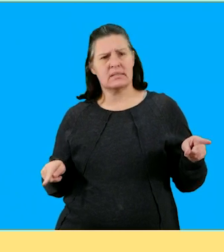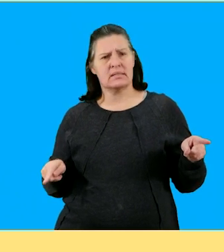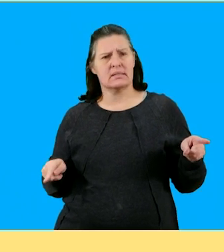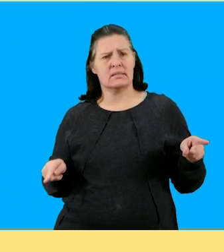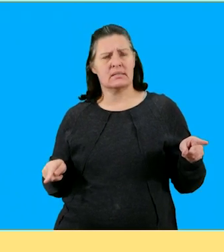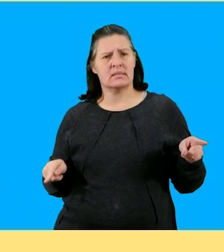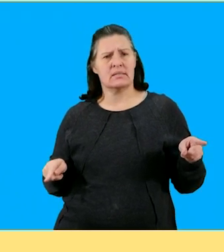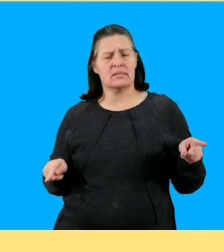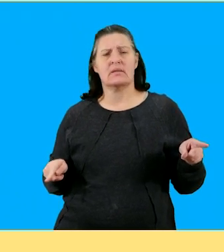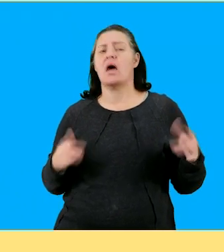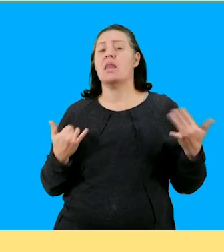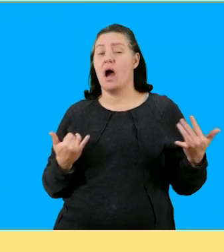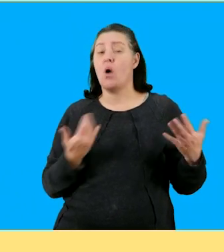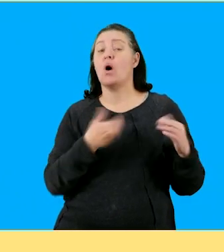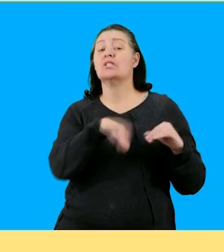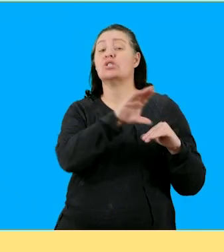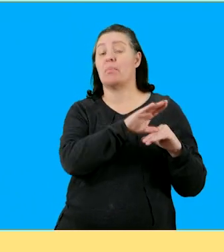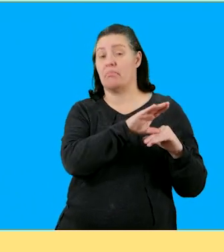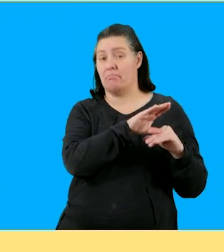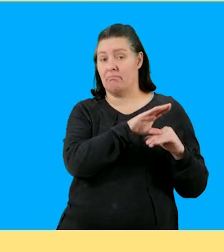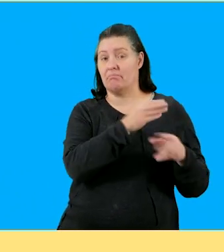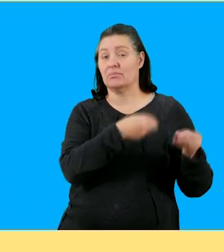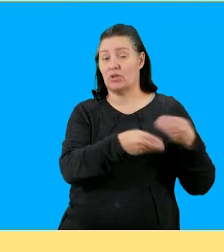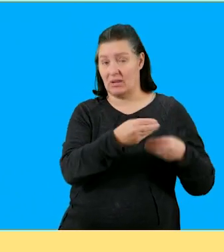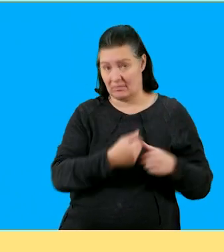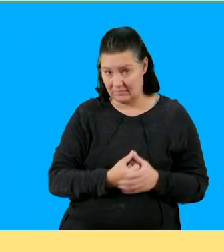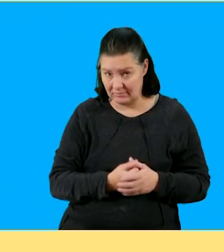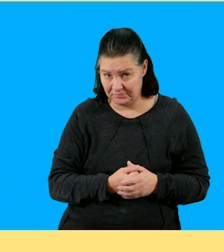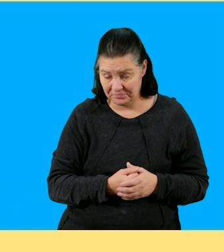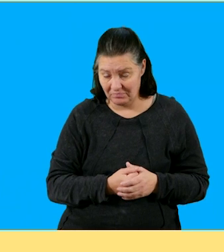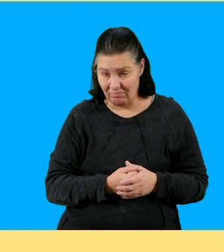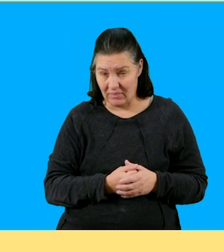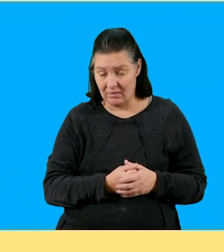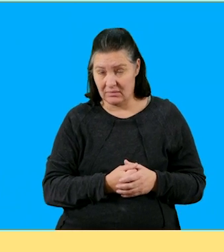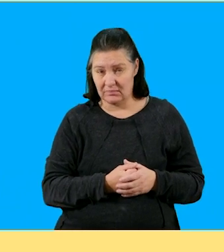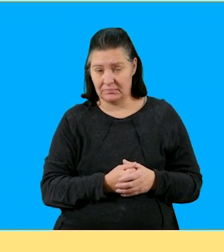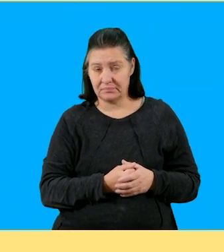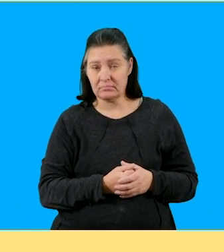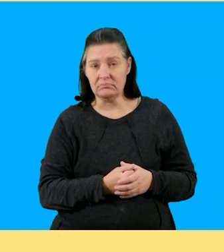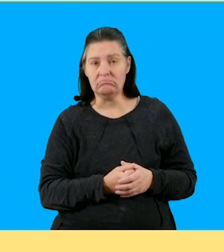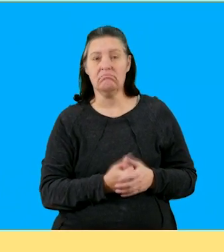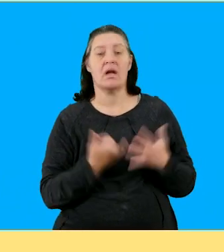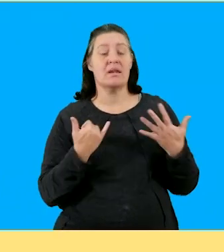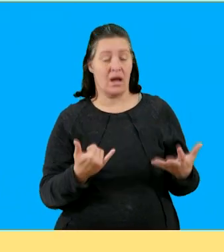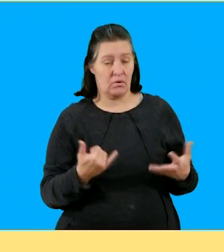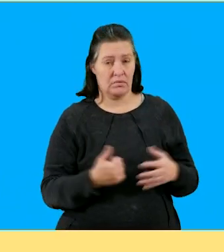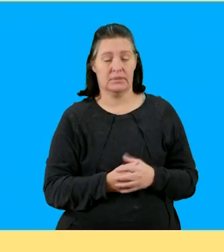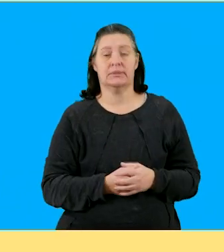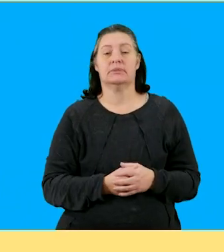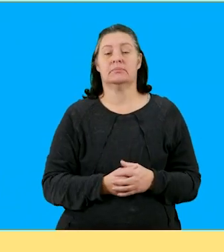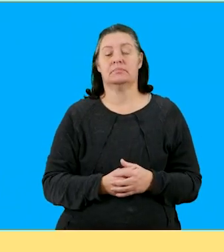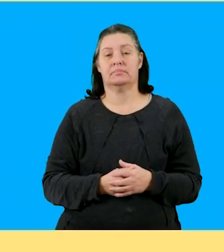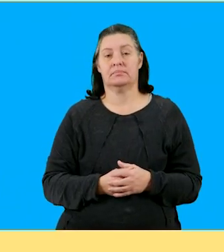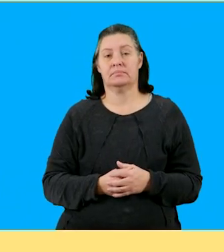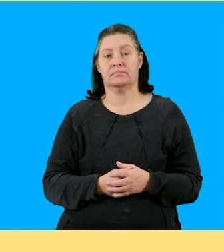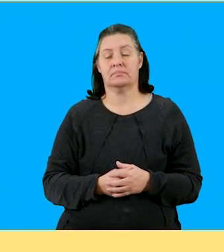is more, you are now going to have a trading stock surplus. All right? You're going to have a trading